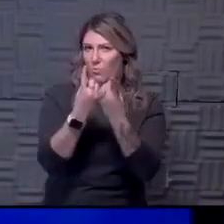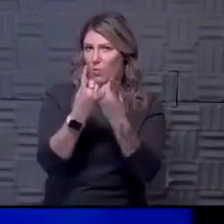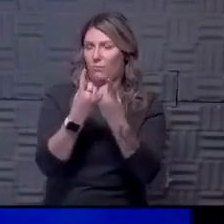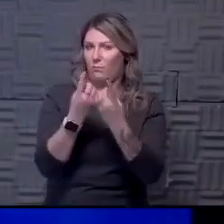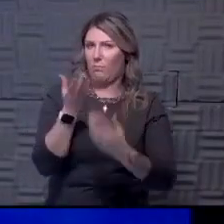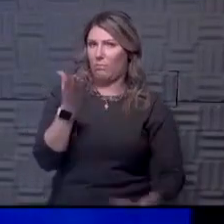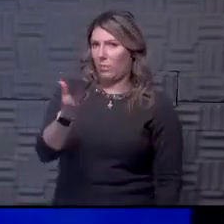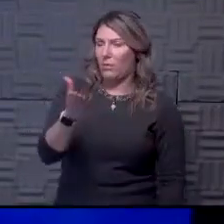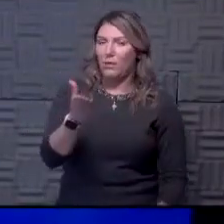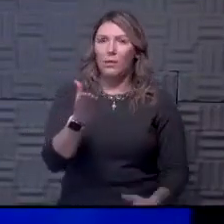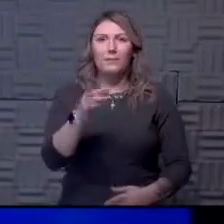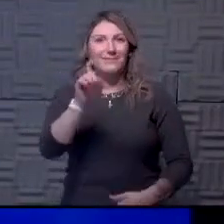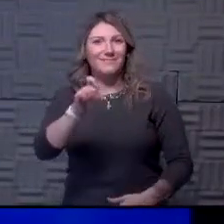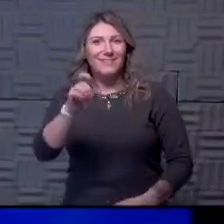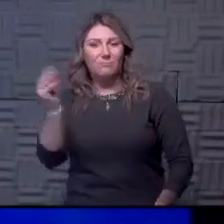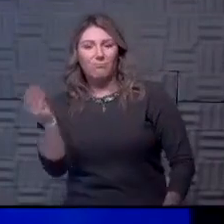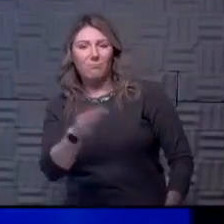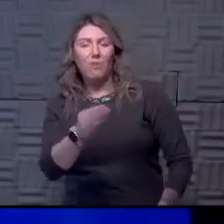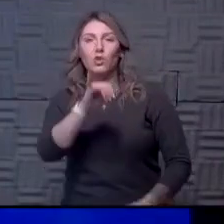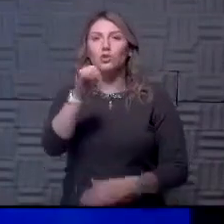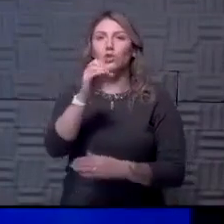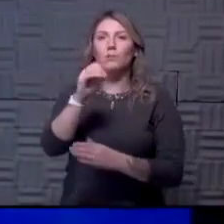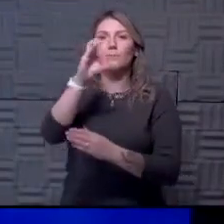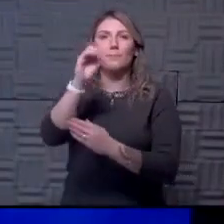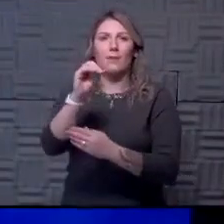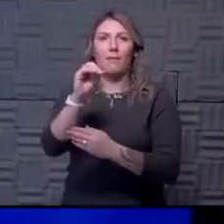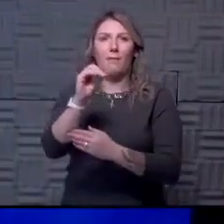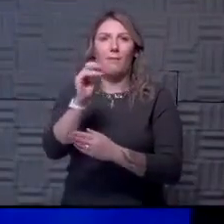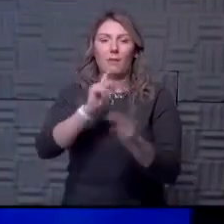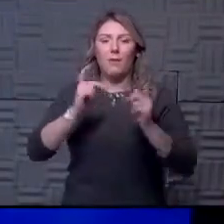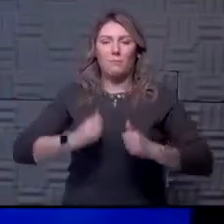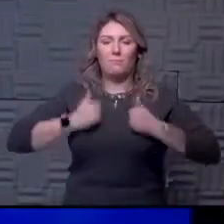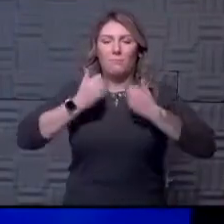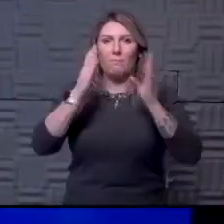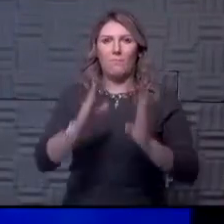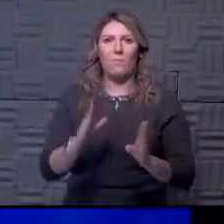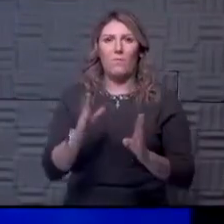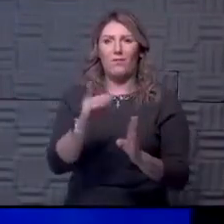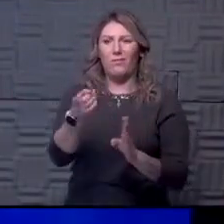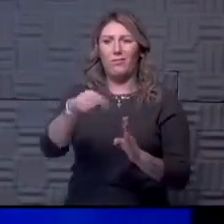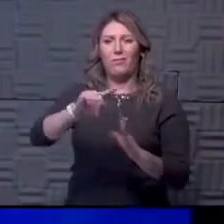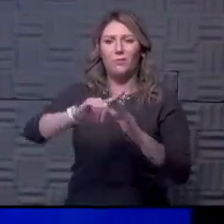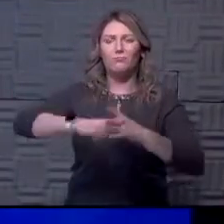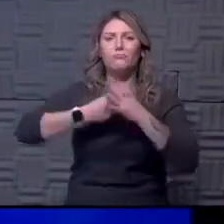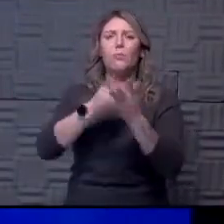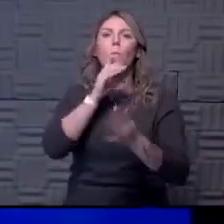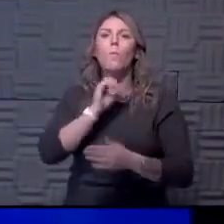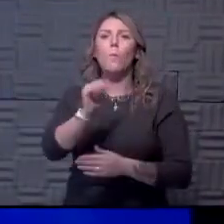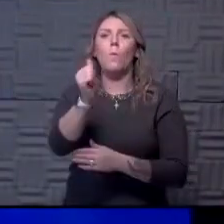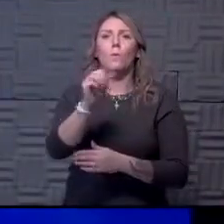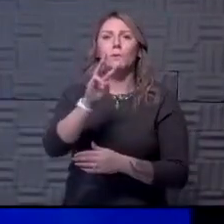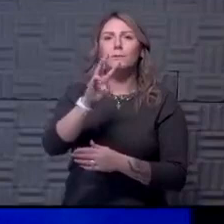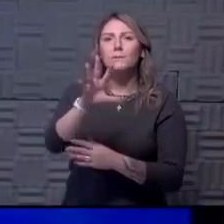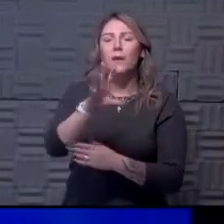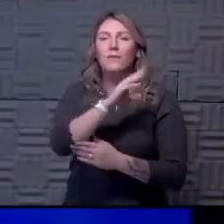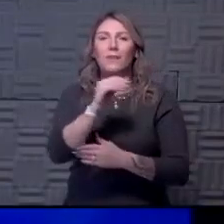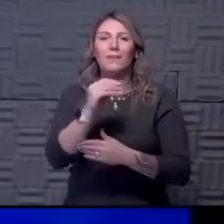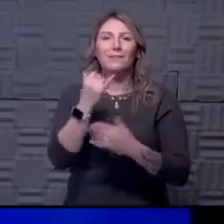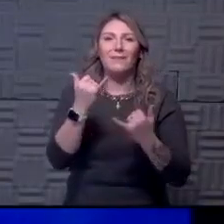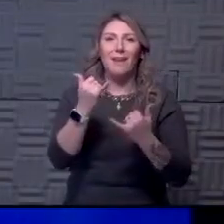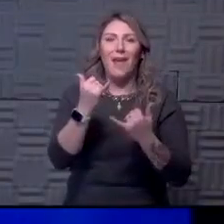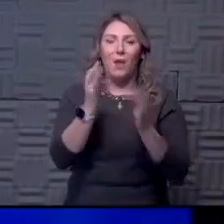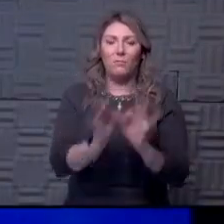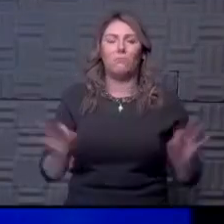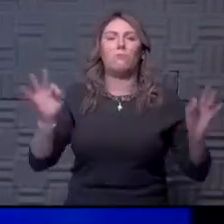so we have to give those to Johnson County residents. Johnson County started with those over 65 and are now moving into essential workers.